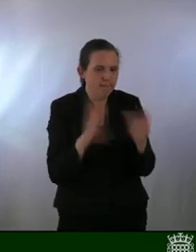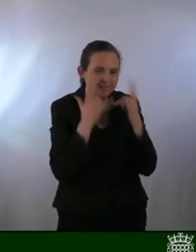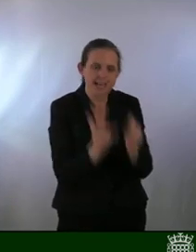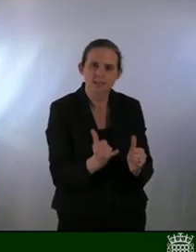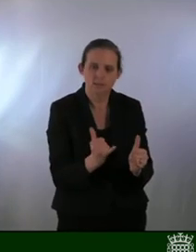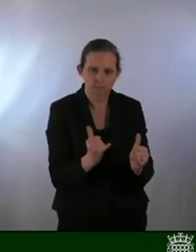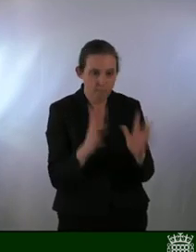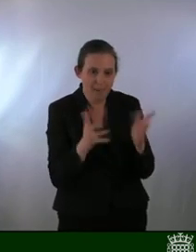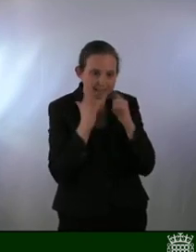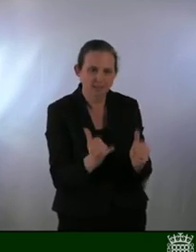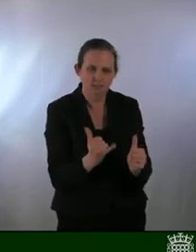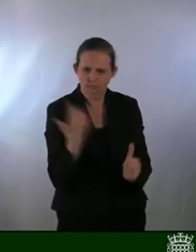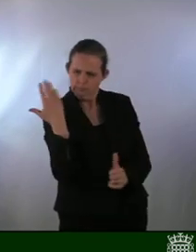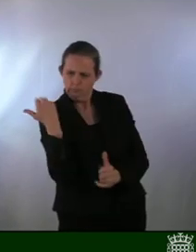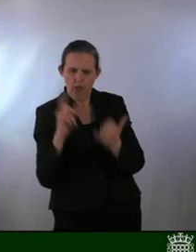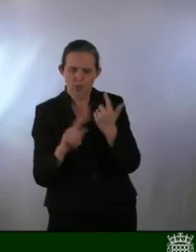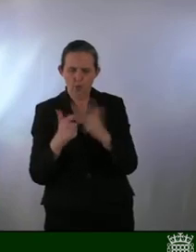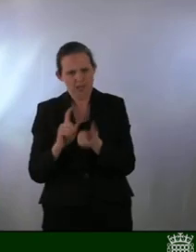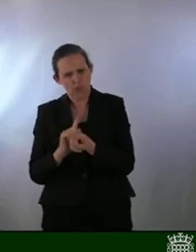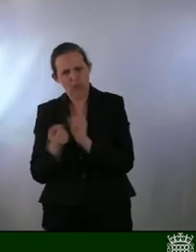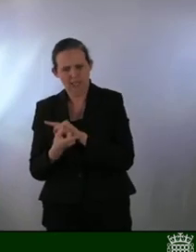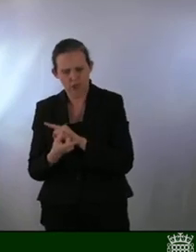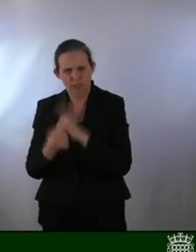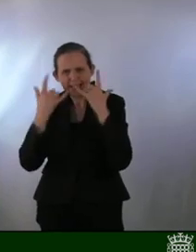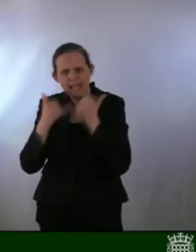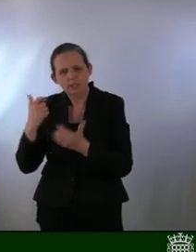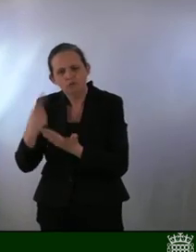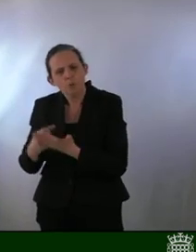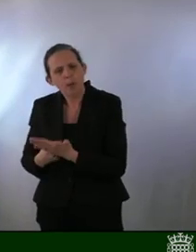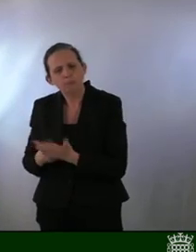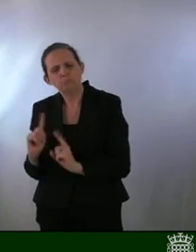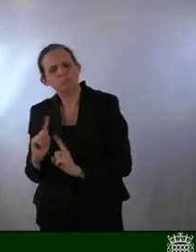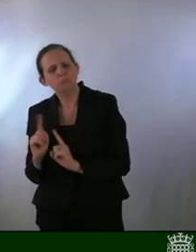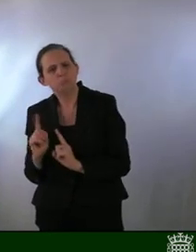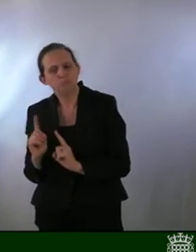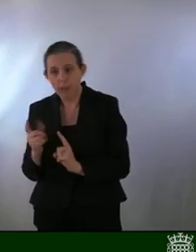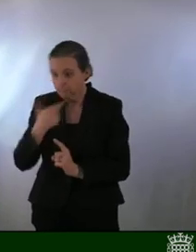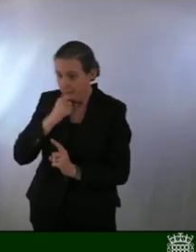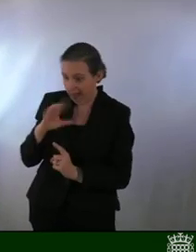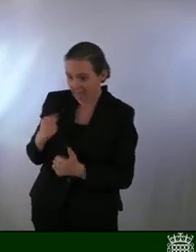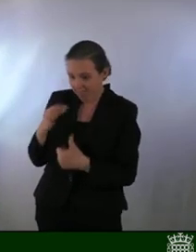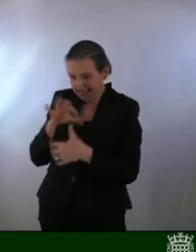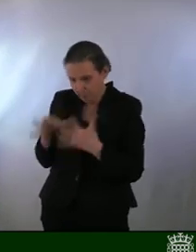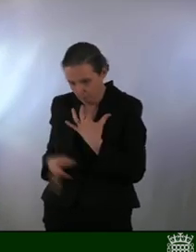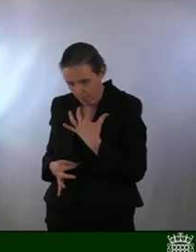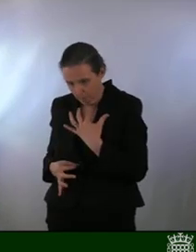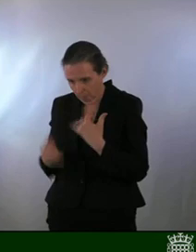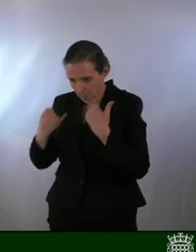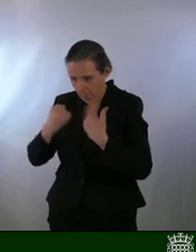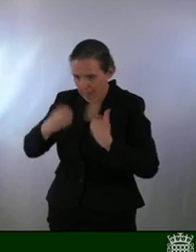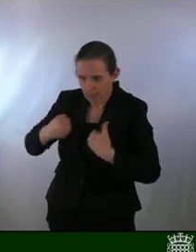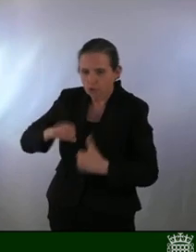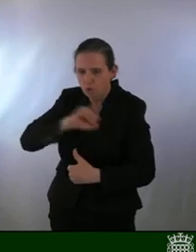stage, the UK changed its testing requirements, and those who have symptoms and self-isolate are